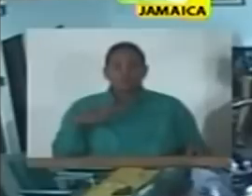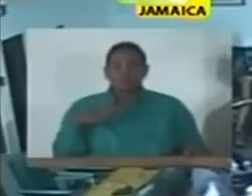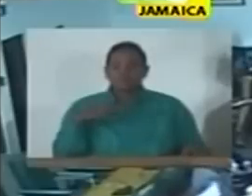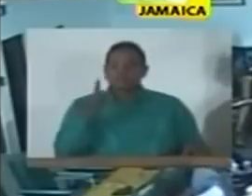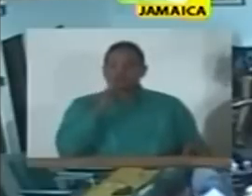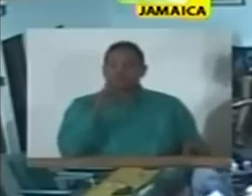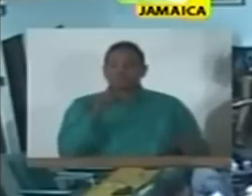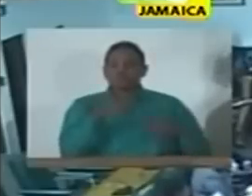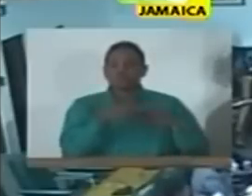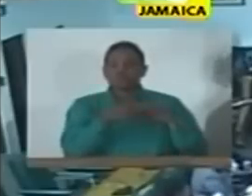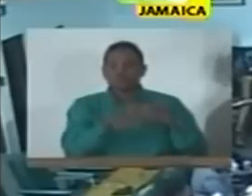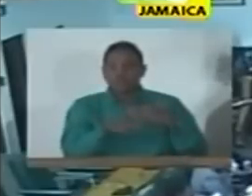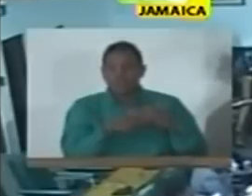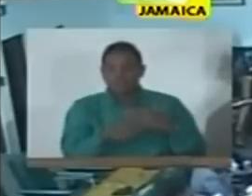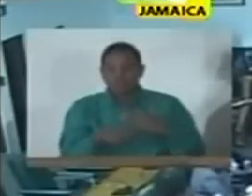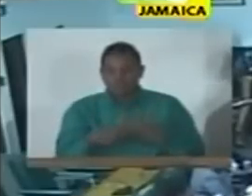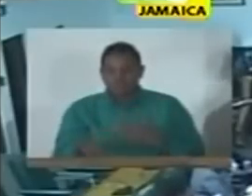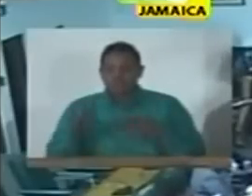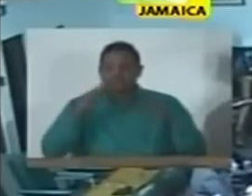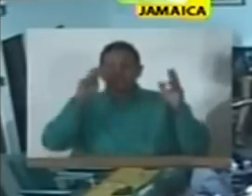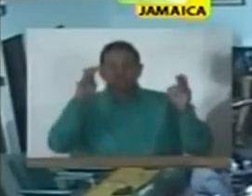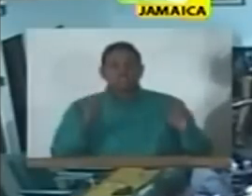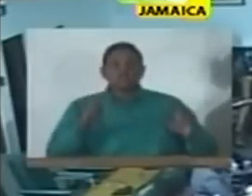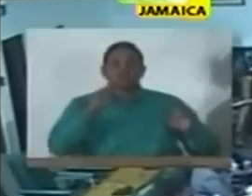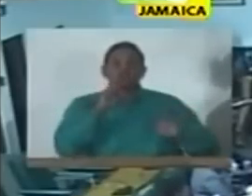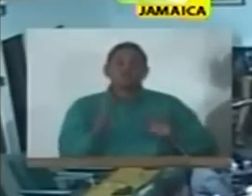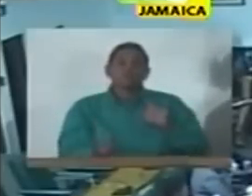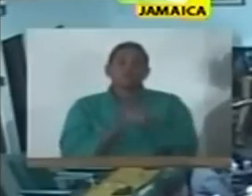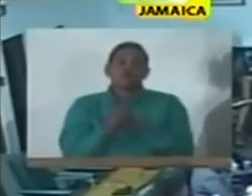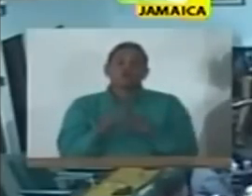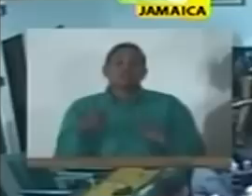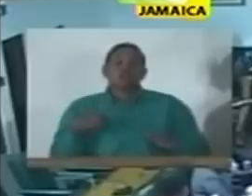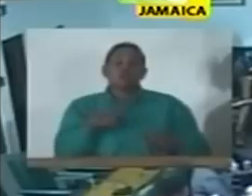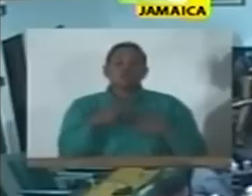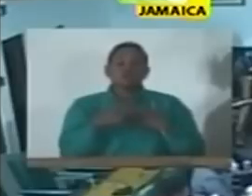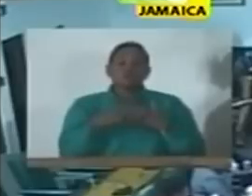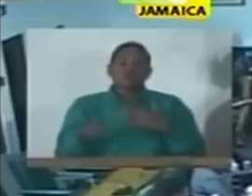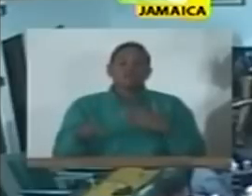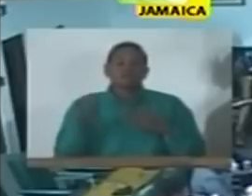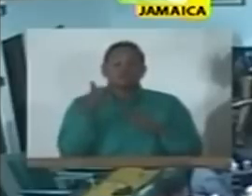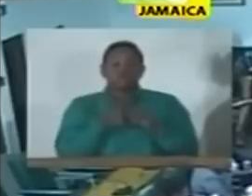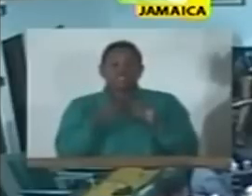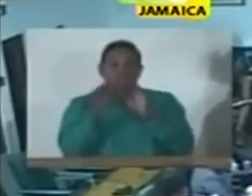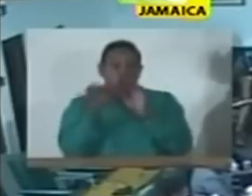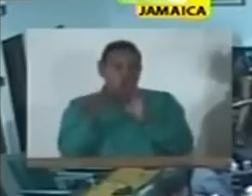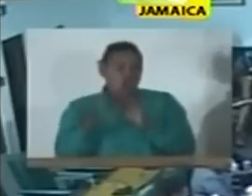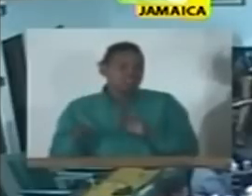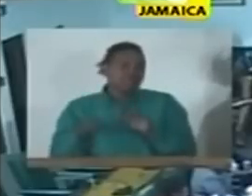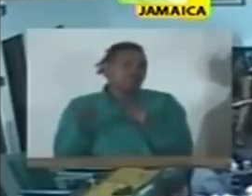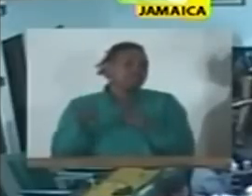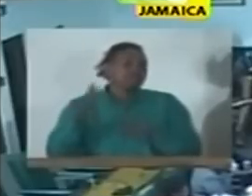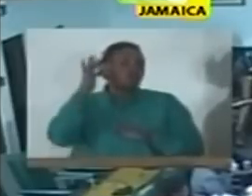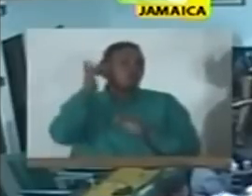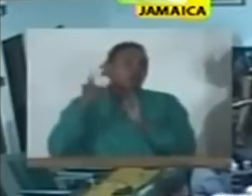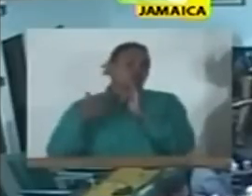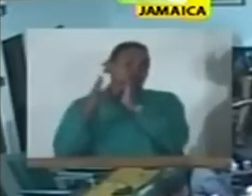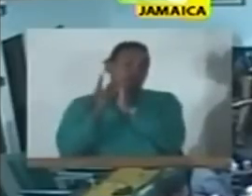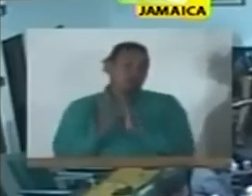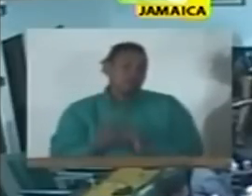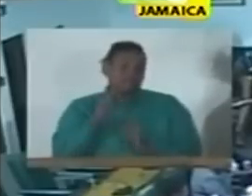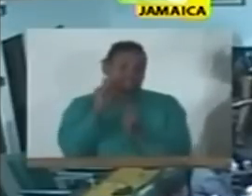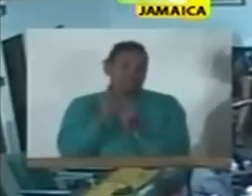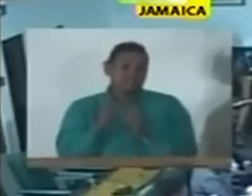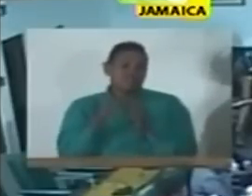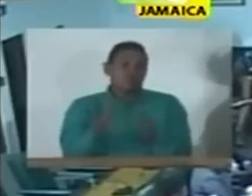make reference then to the issues that were brought up as we make reference to each clause and to explain why we treated with it in a particular